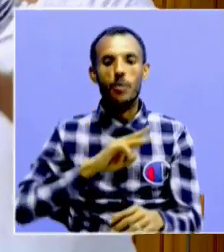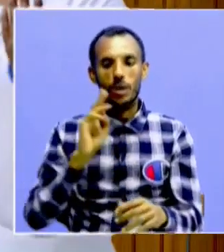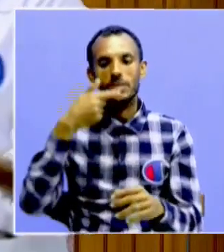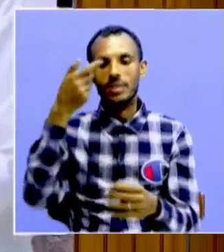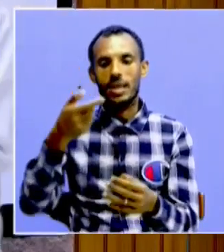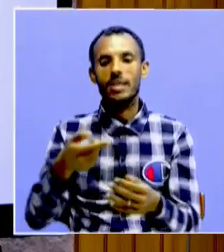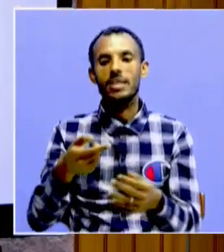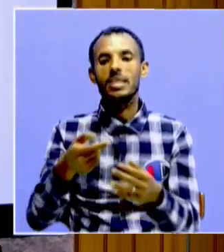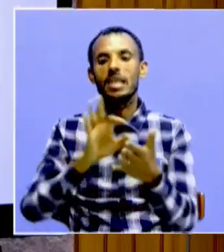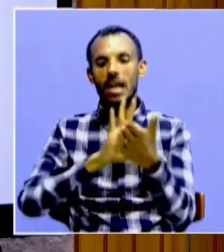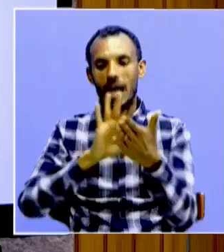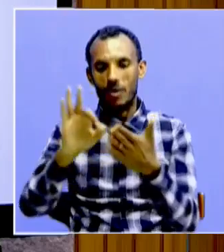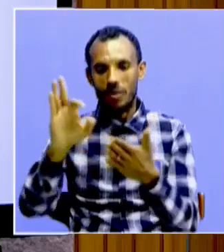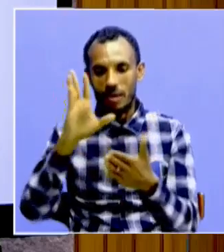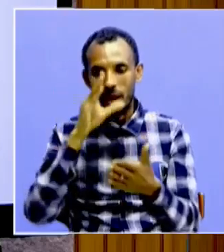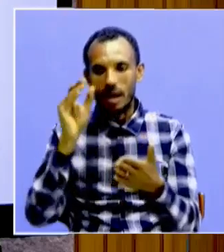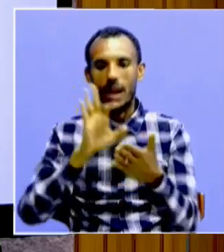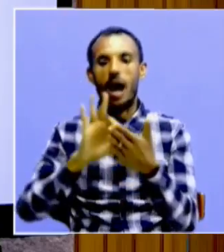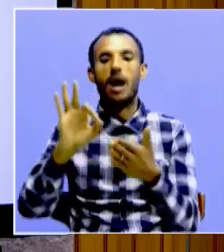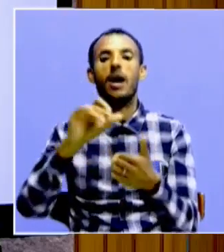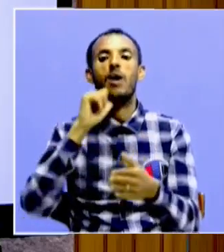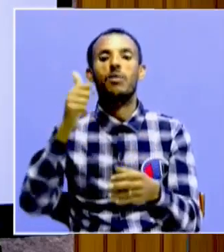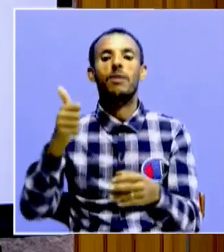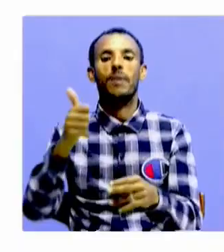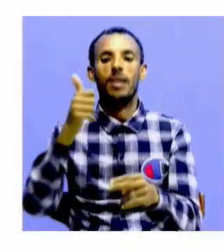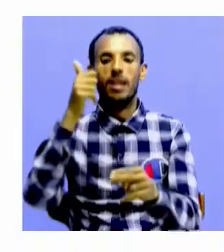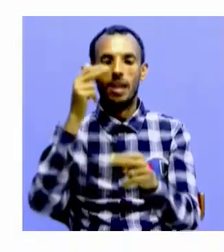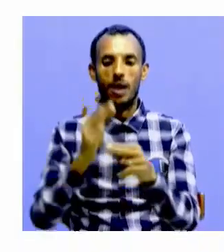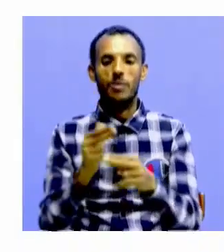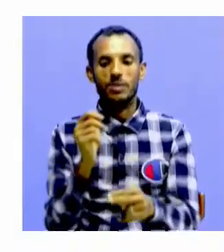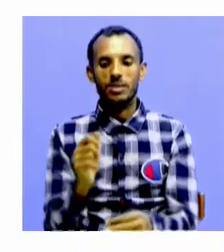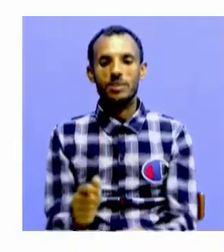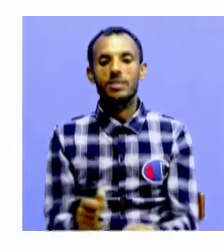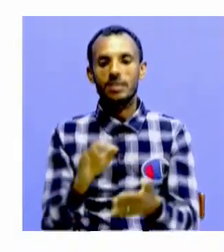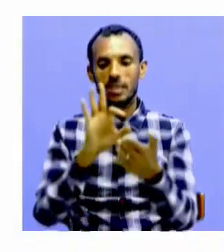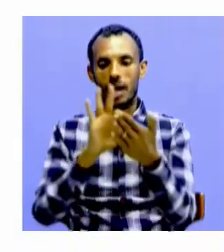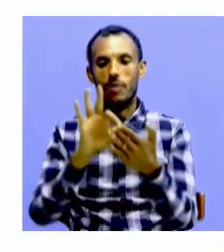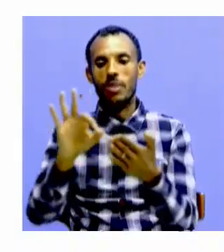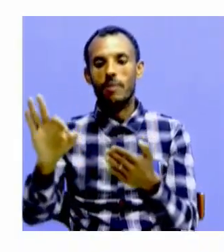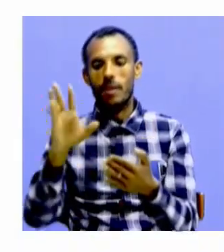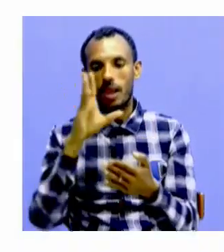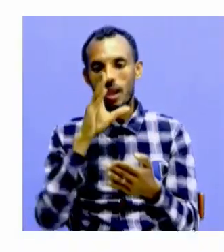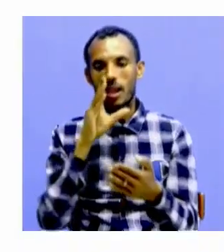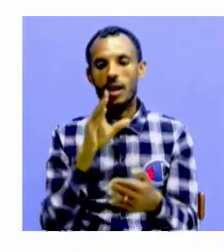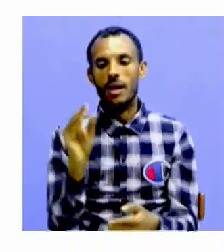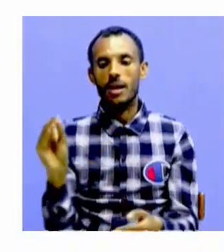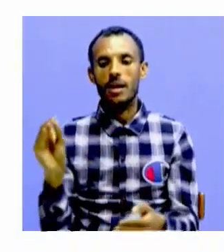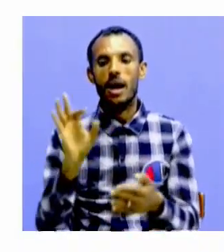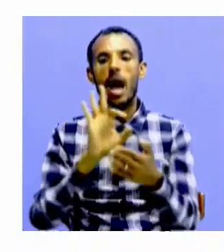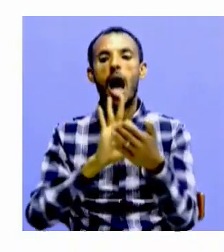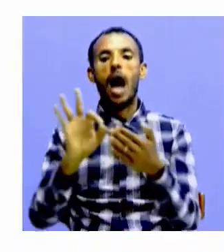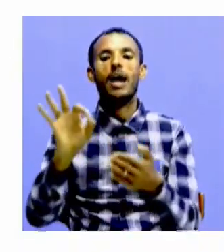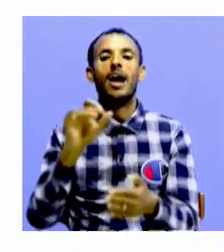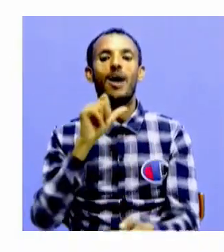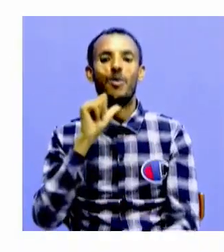what? The countable and uncountable nouns. Good. Countable and